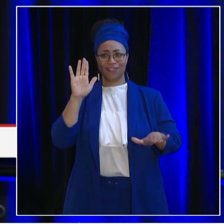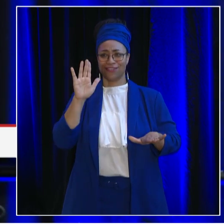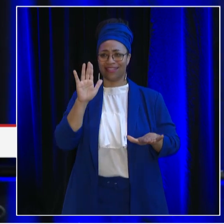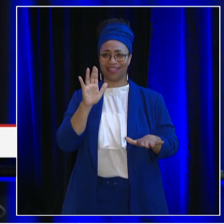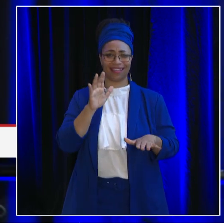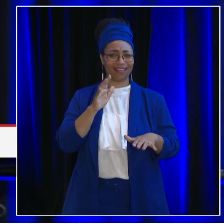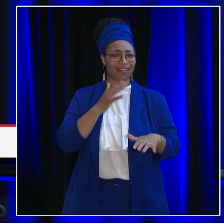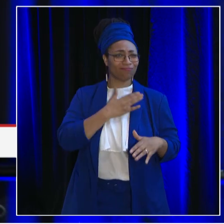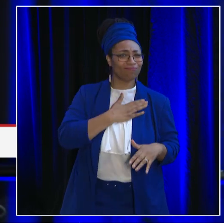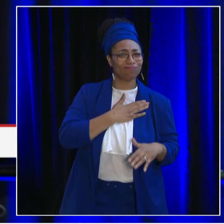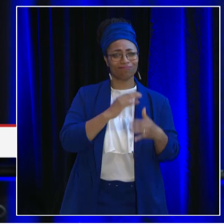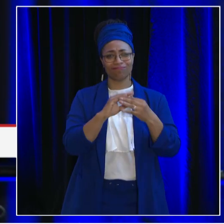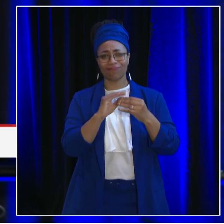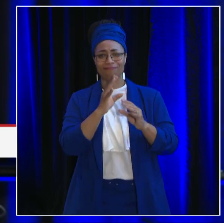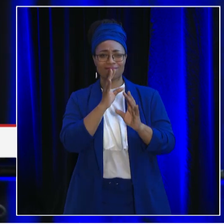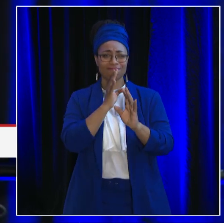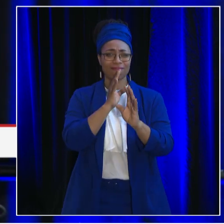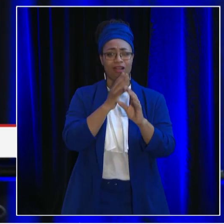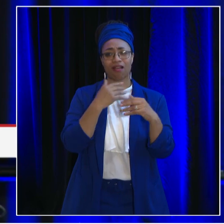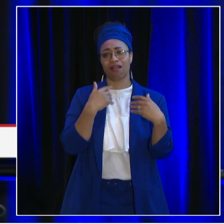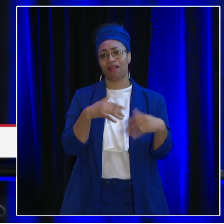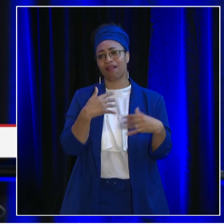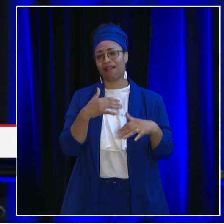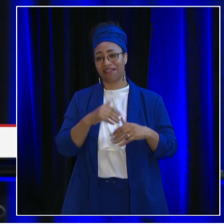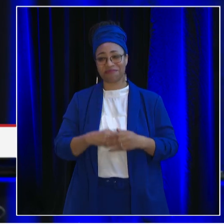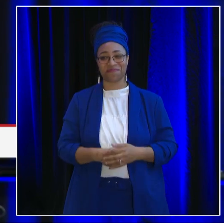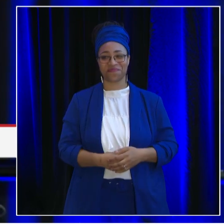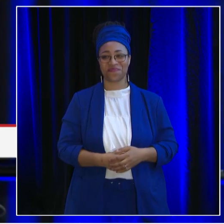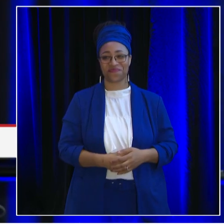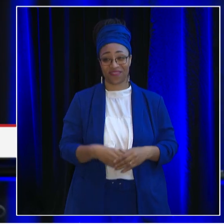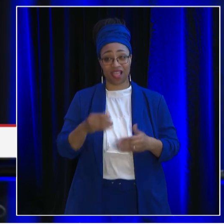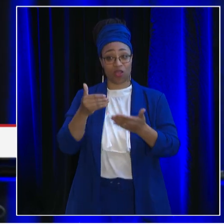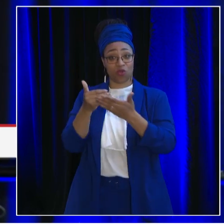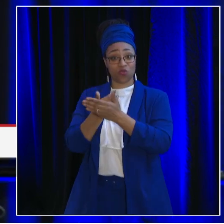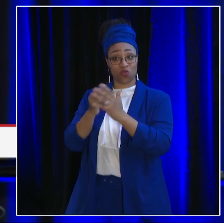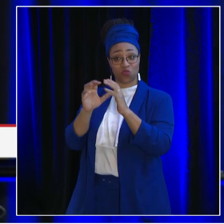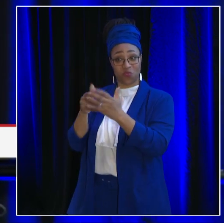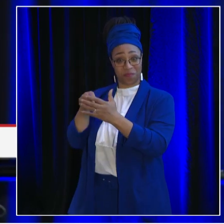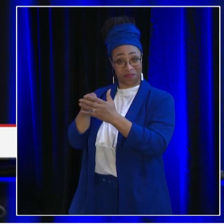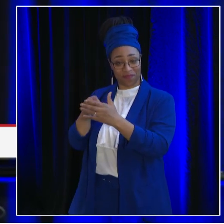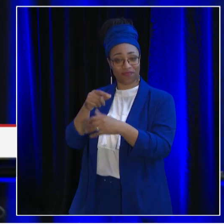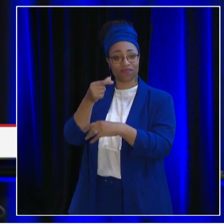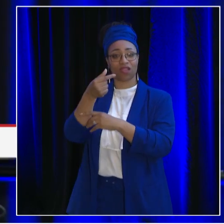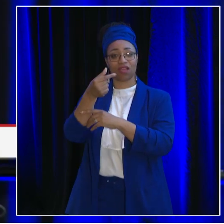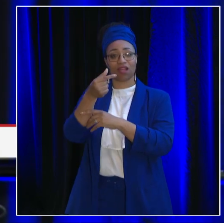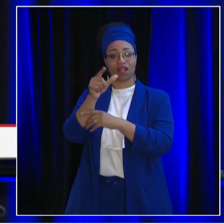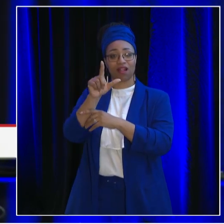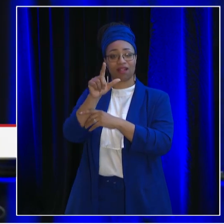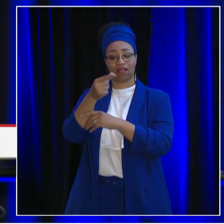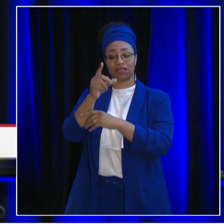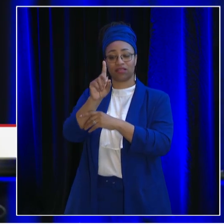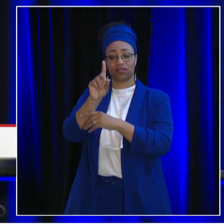choral aggregation, the Washington Douglas Chorale. I was like, oh, who is that?